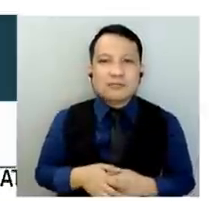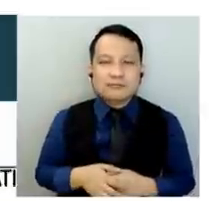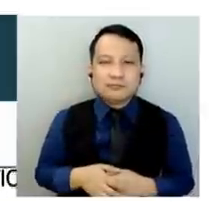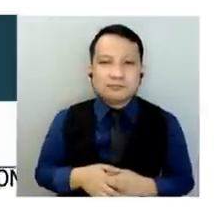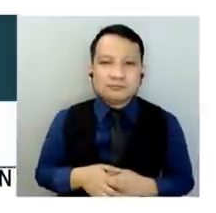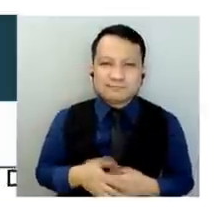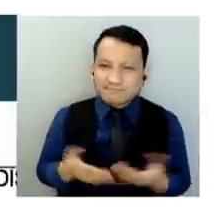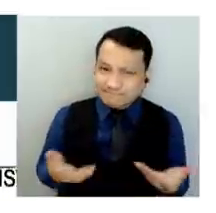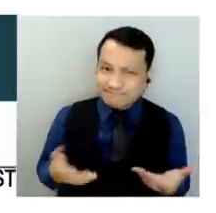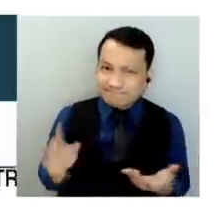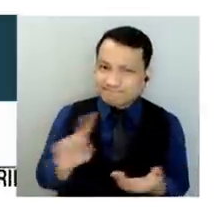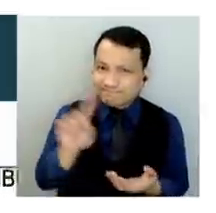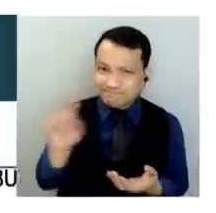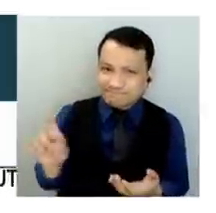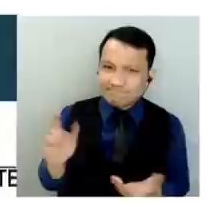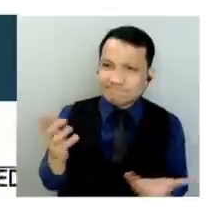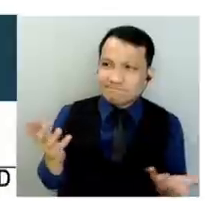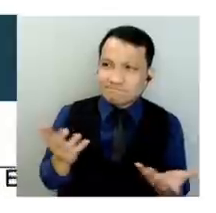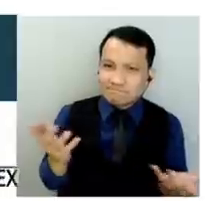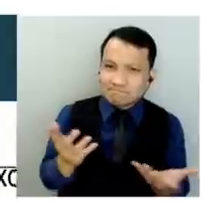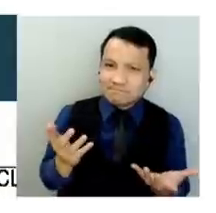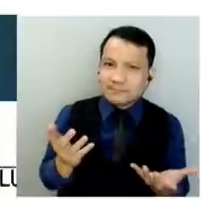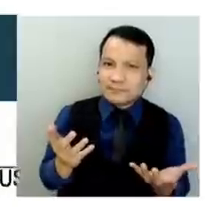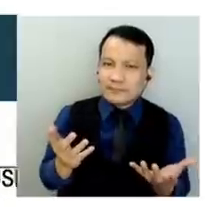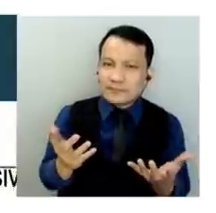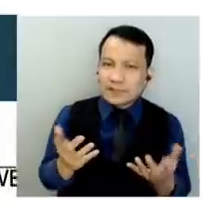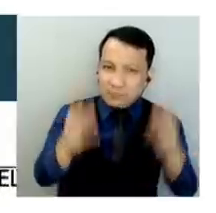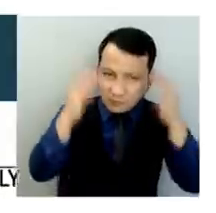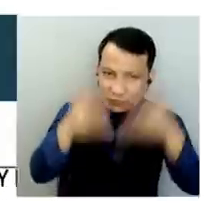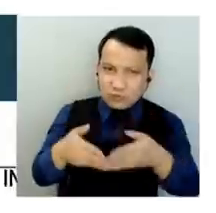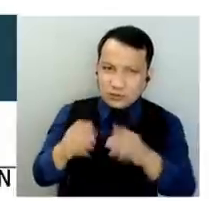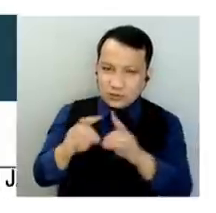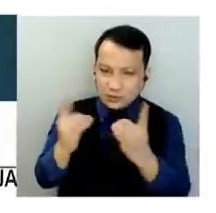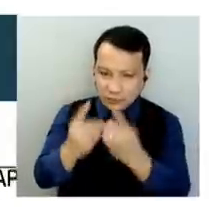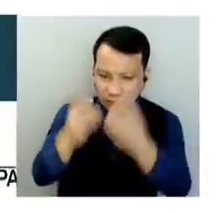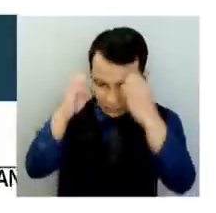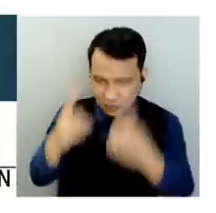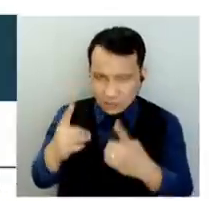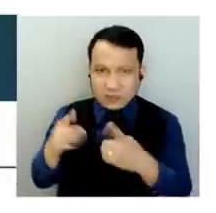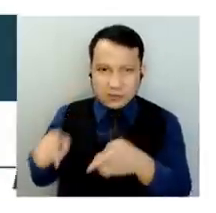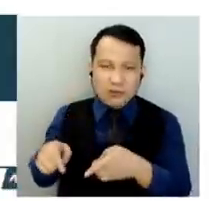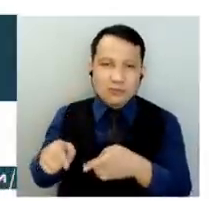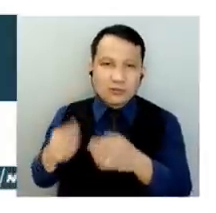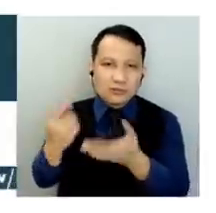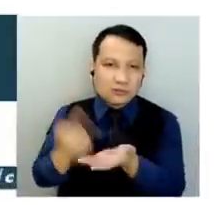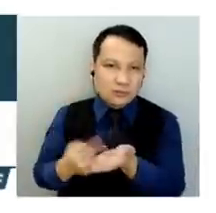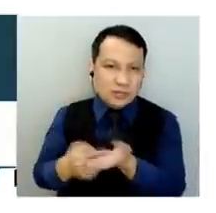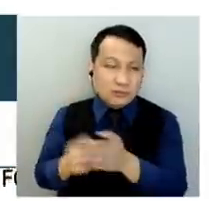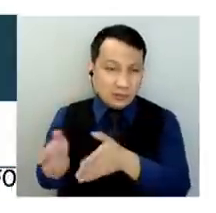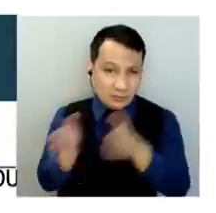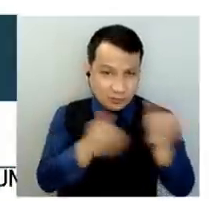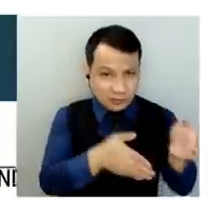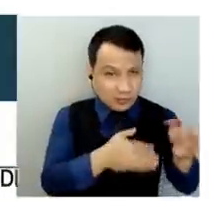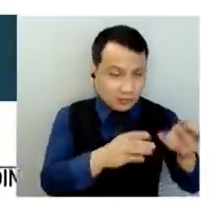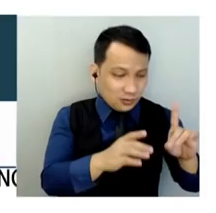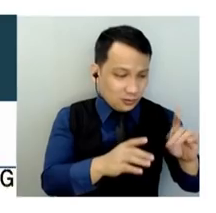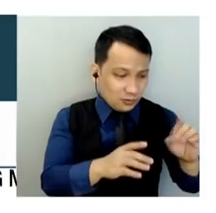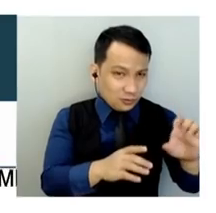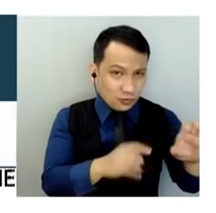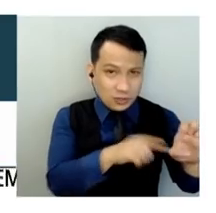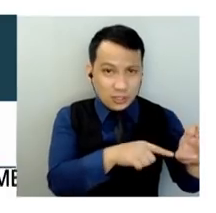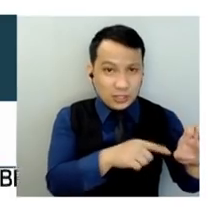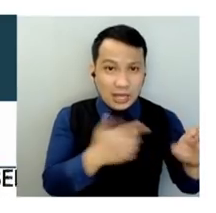What else are you going to look at? We talked about the education department. What about the labor department? They also have a huge chunk of the budget,